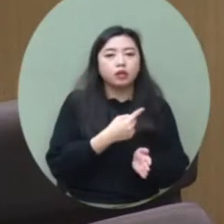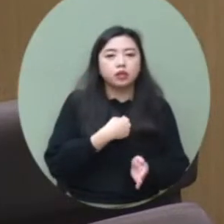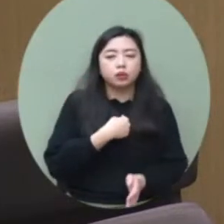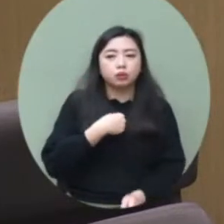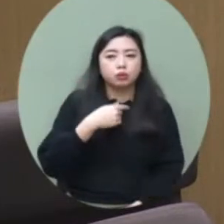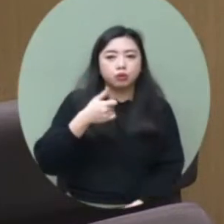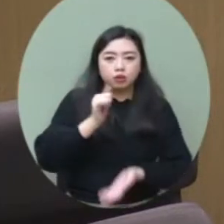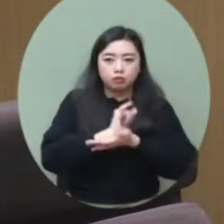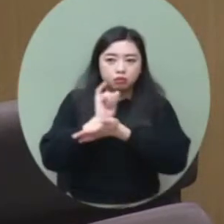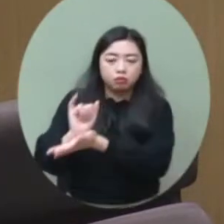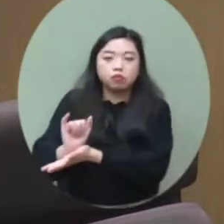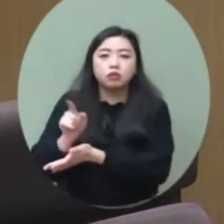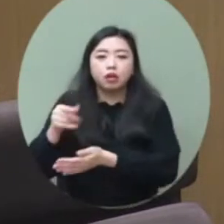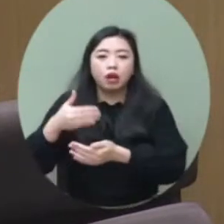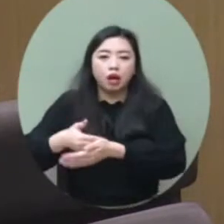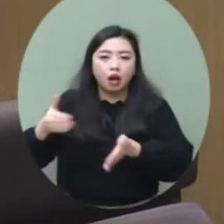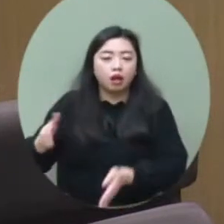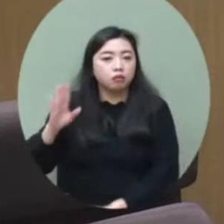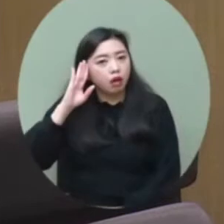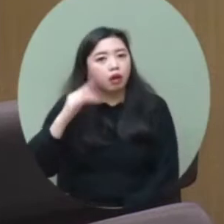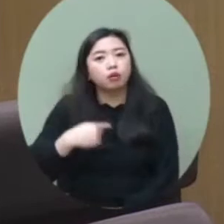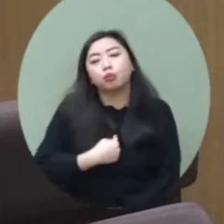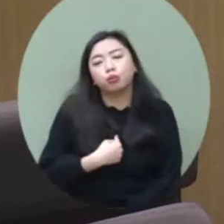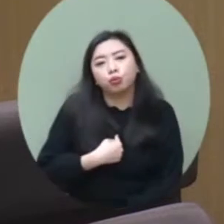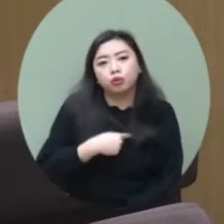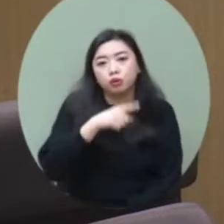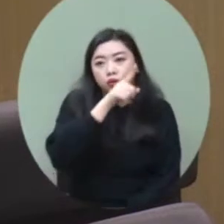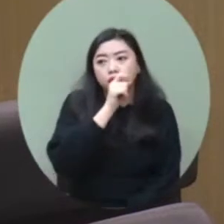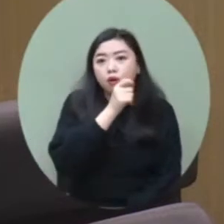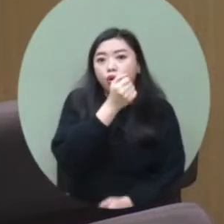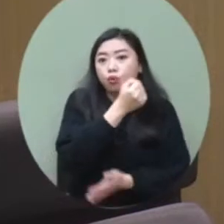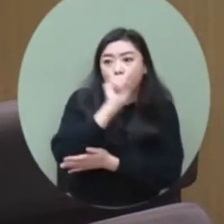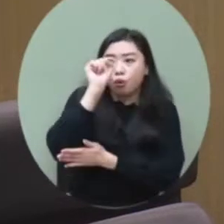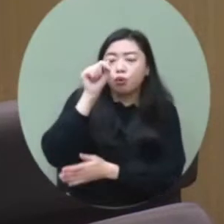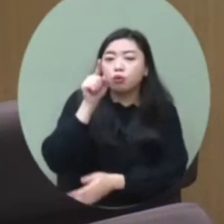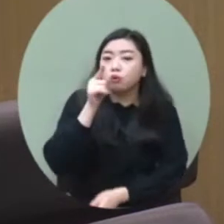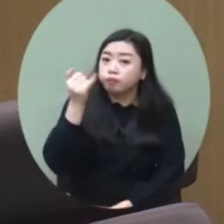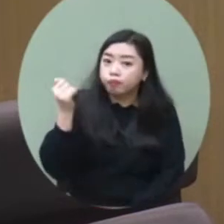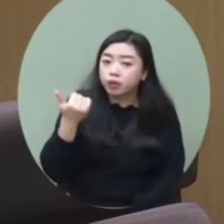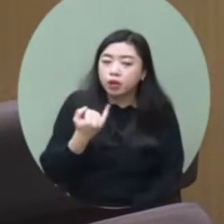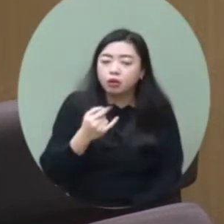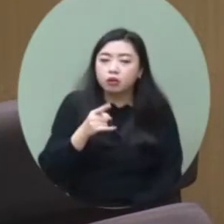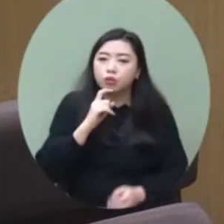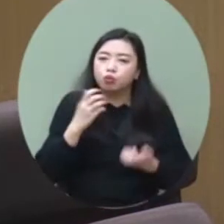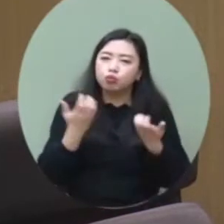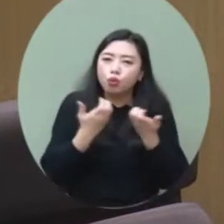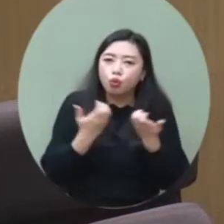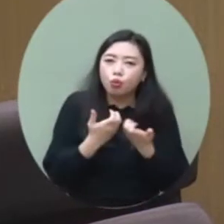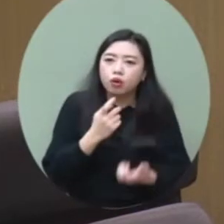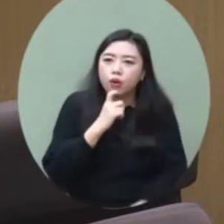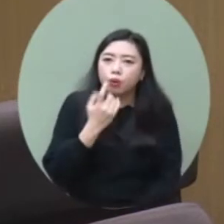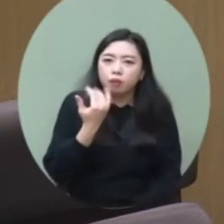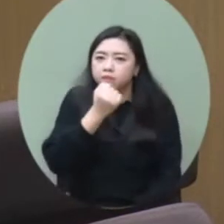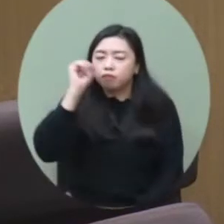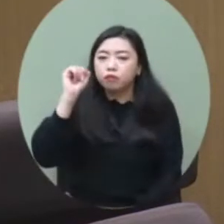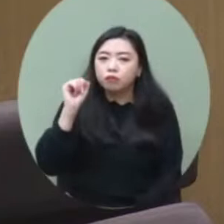For patients who need to be hospitalized, they need to observe the isolation order. So